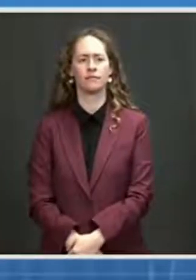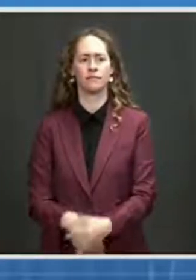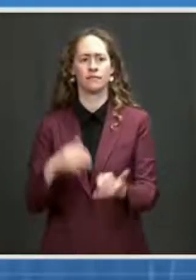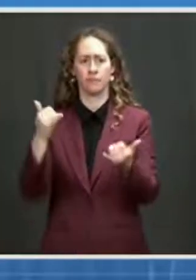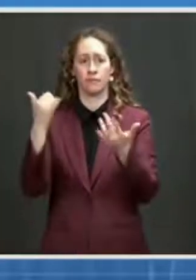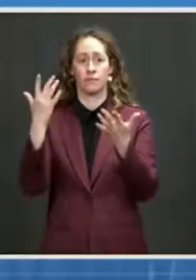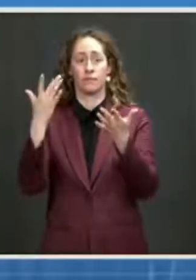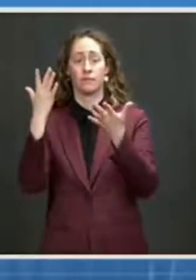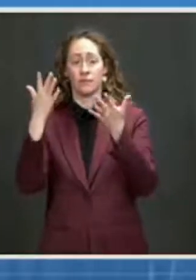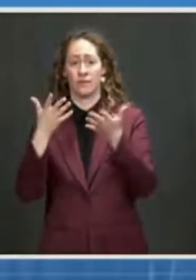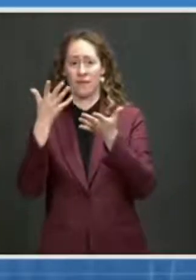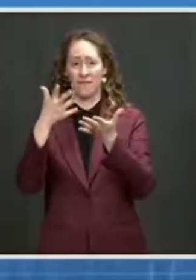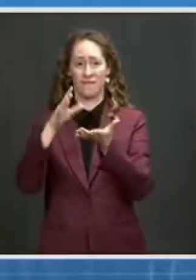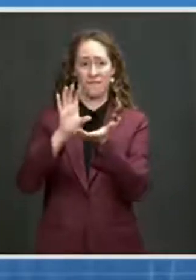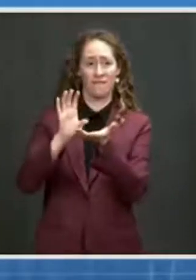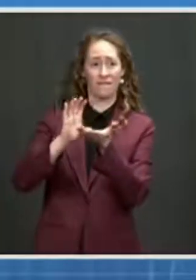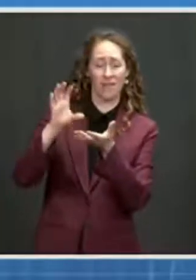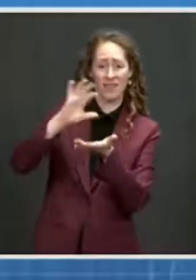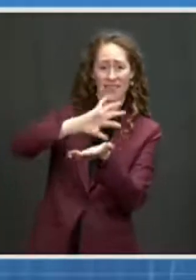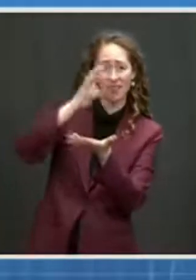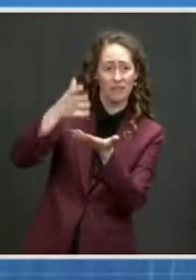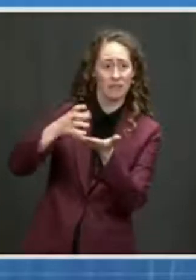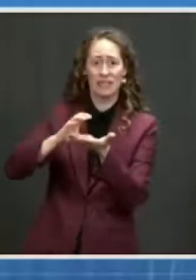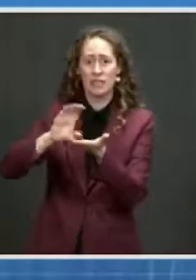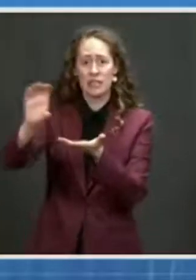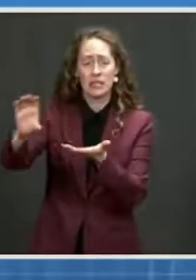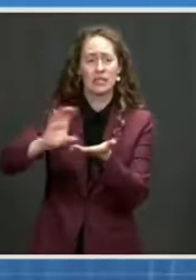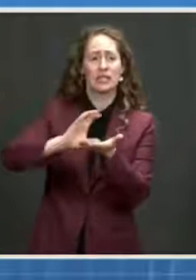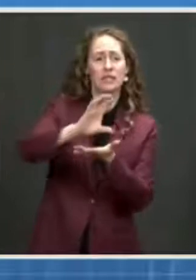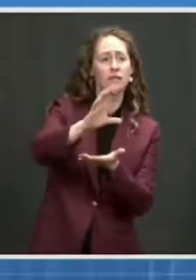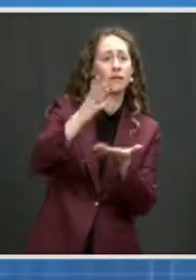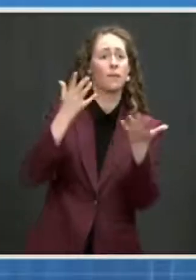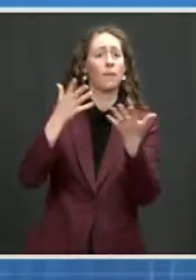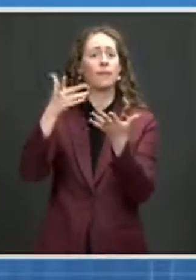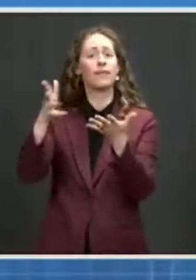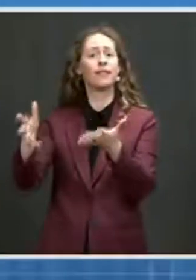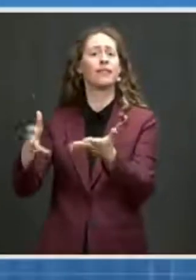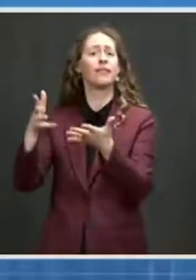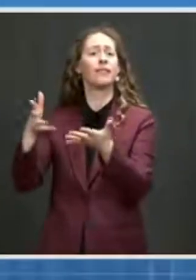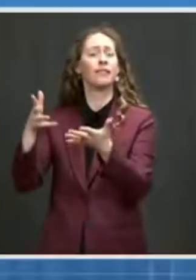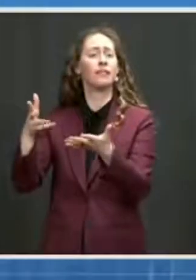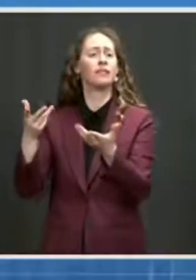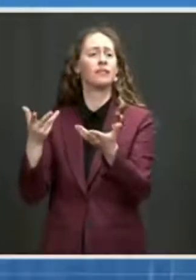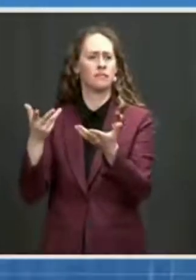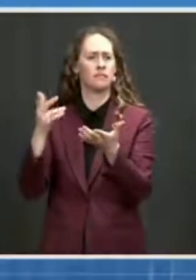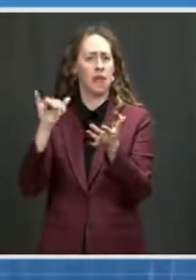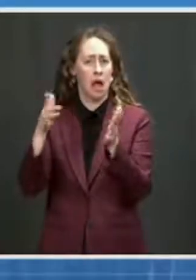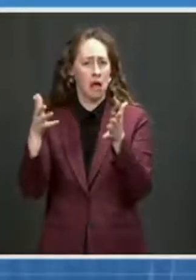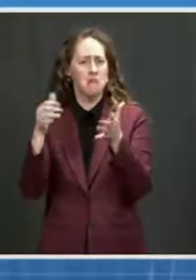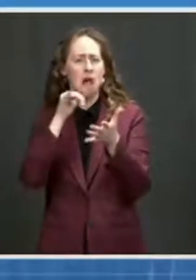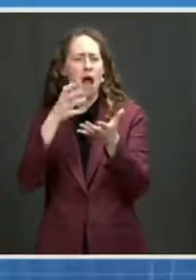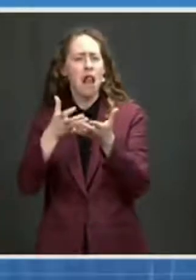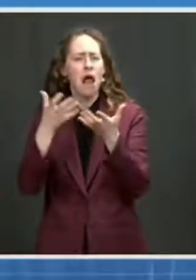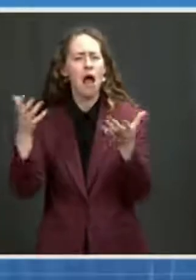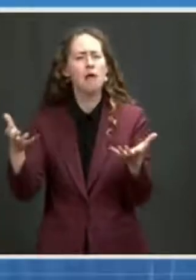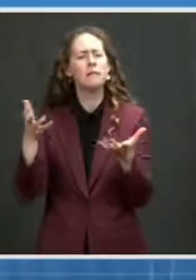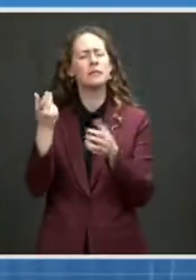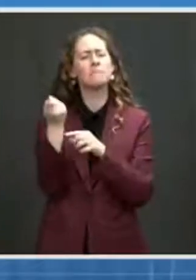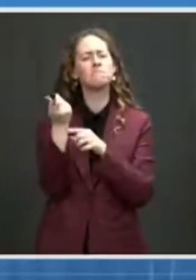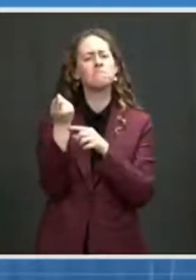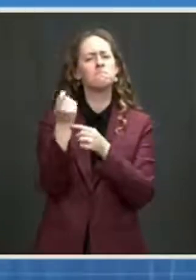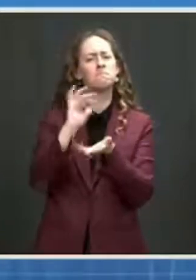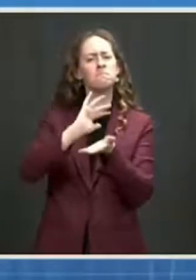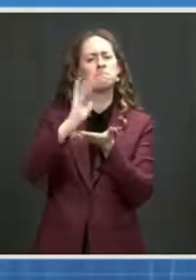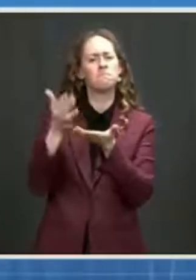states that will ultimately not be used. These will be fractional amounts and really will not have